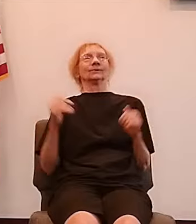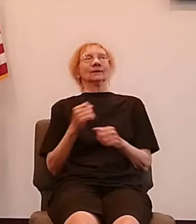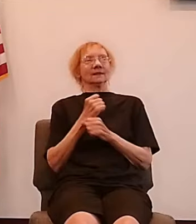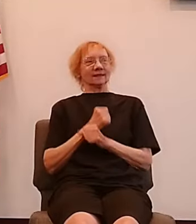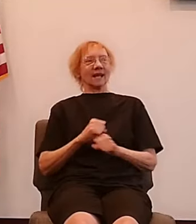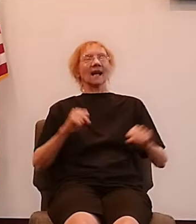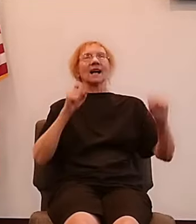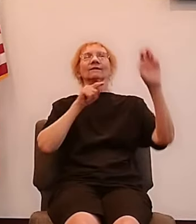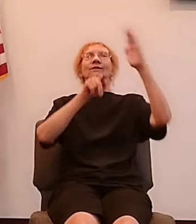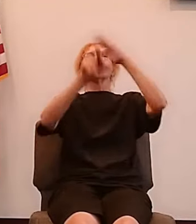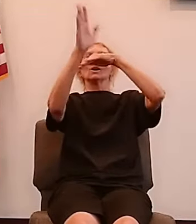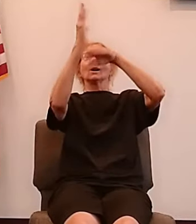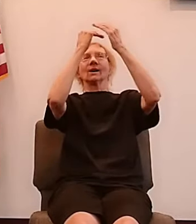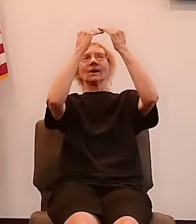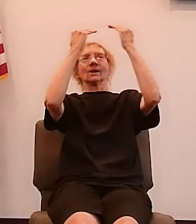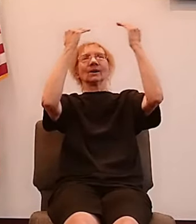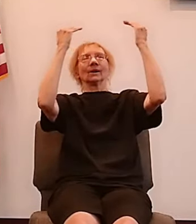safe to